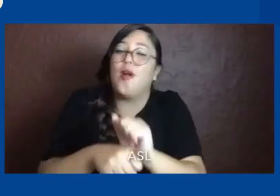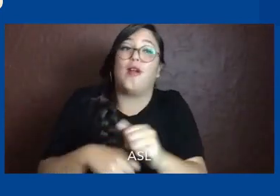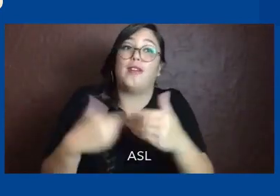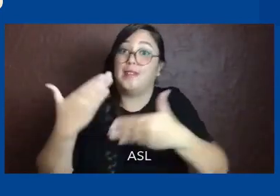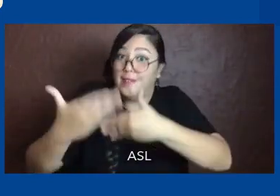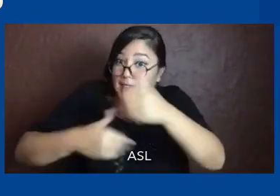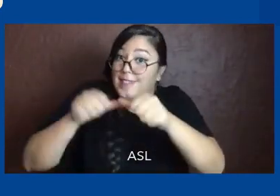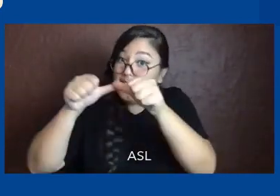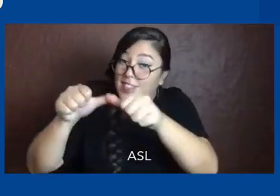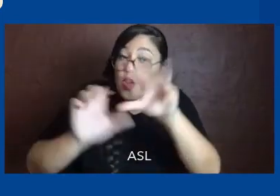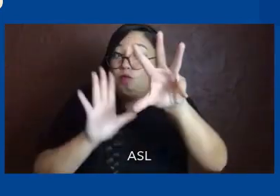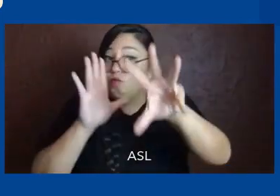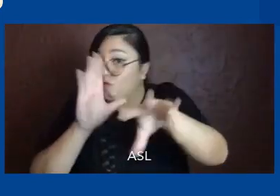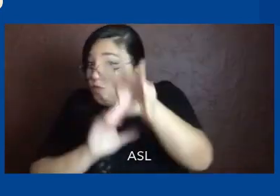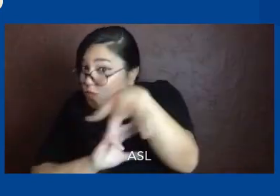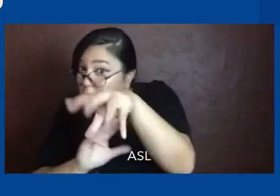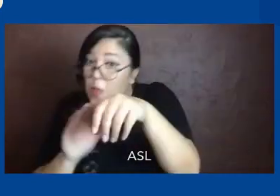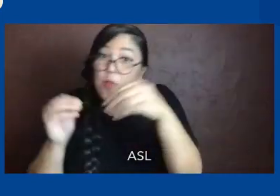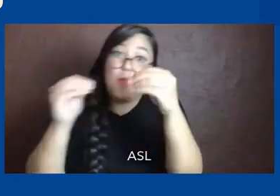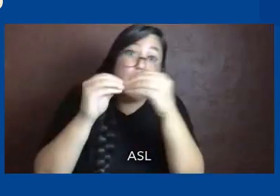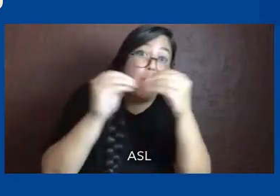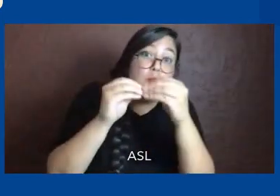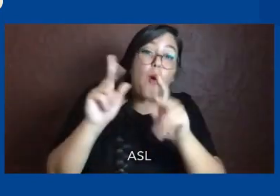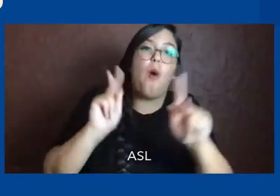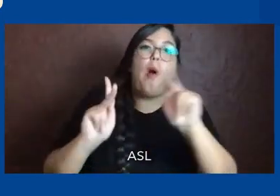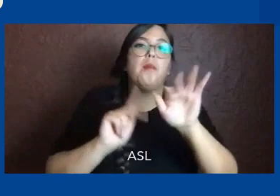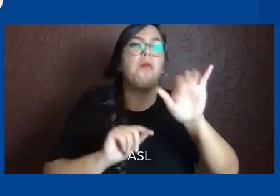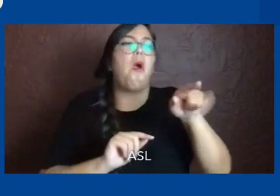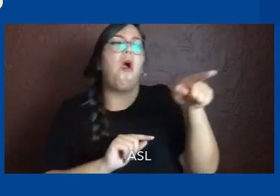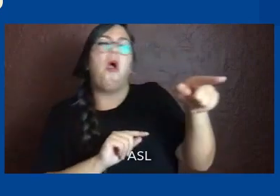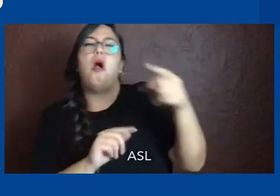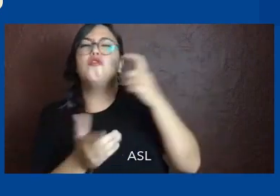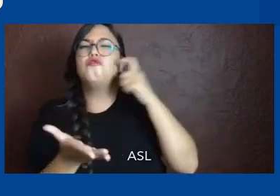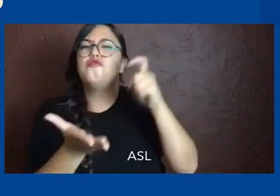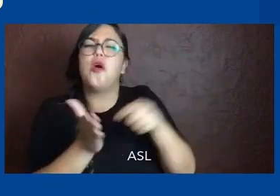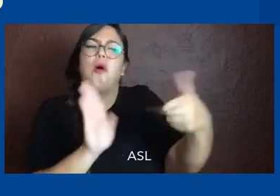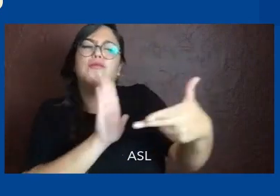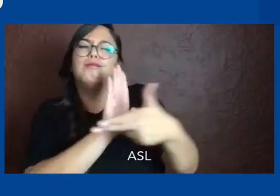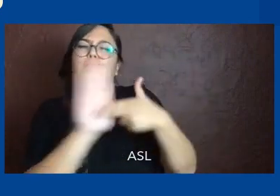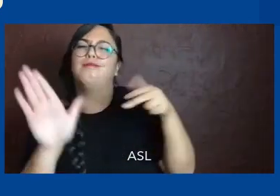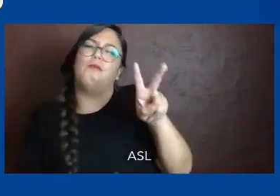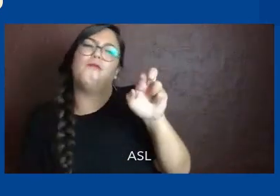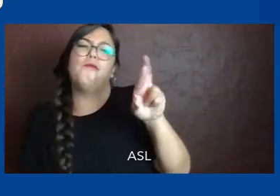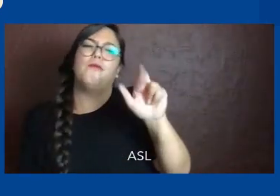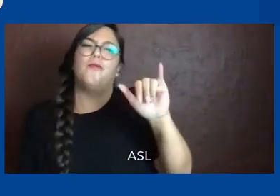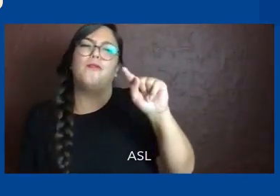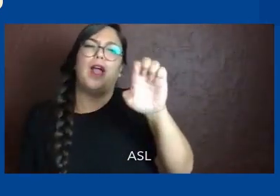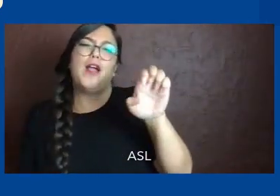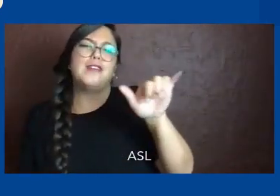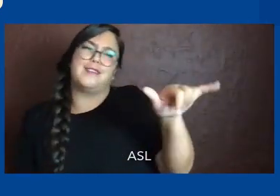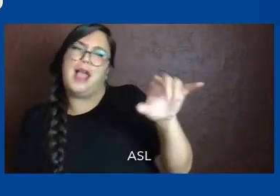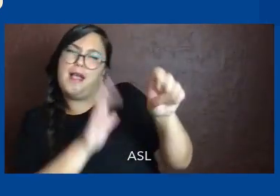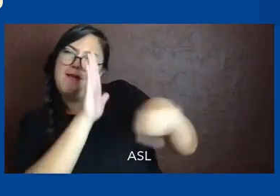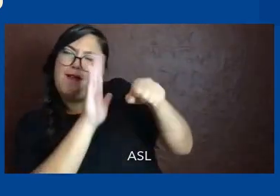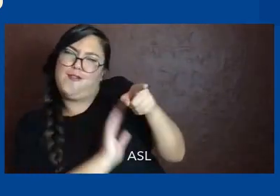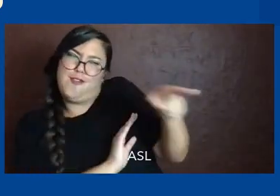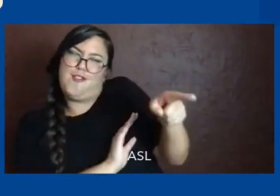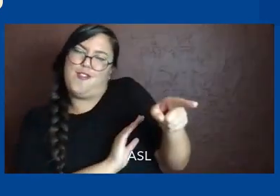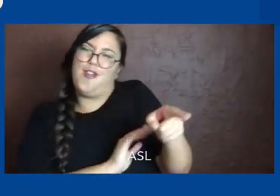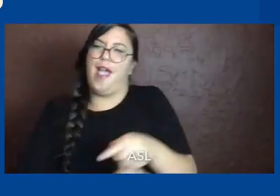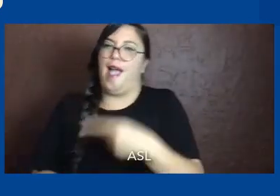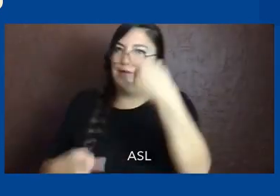And so then everyone thinks you're a verite filmmaker. So I have a lot of practice. Yeah.